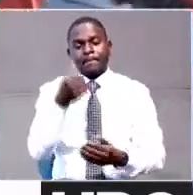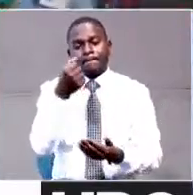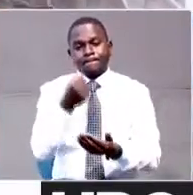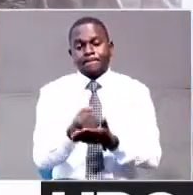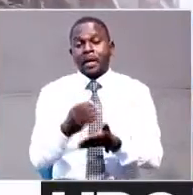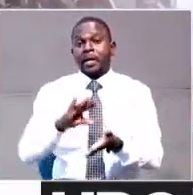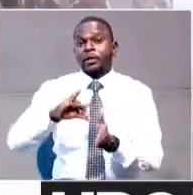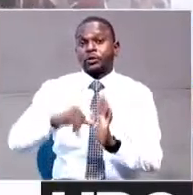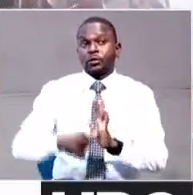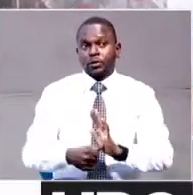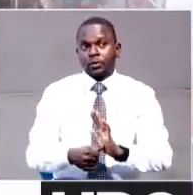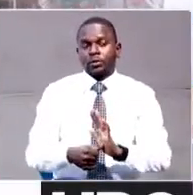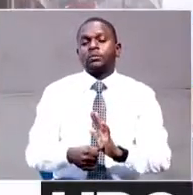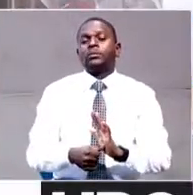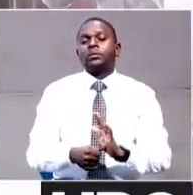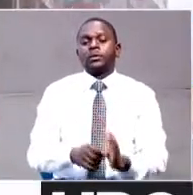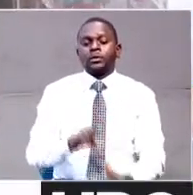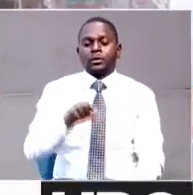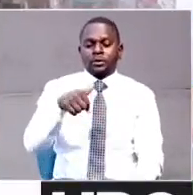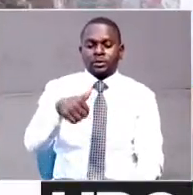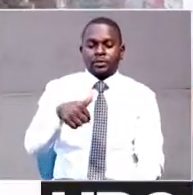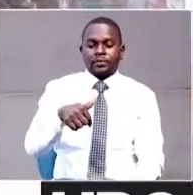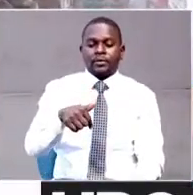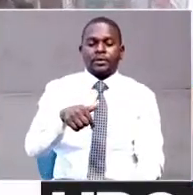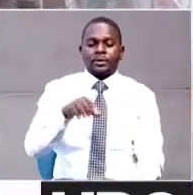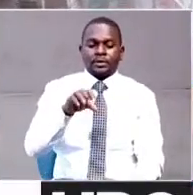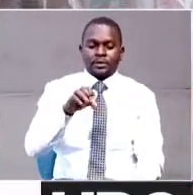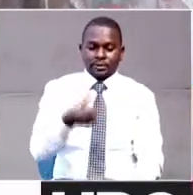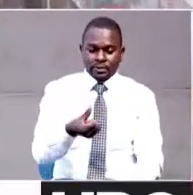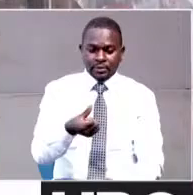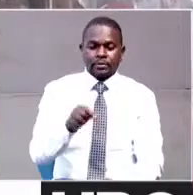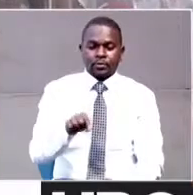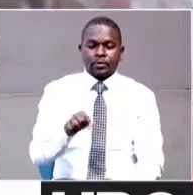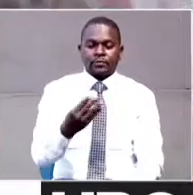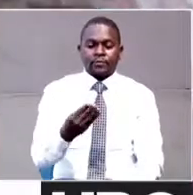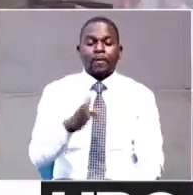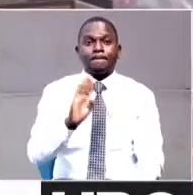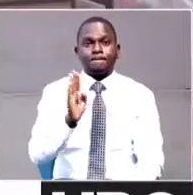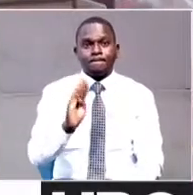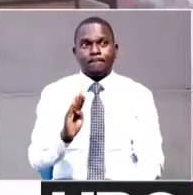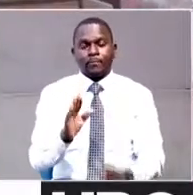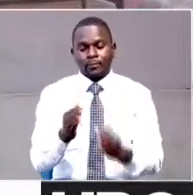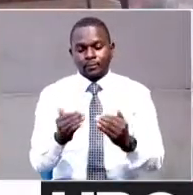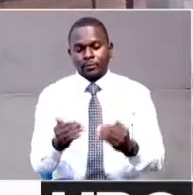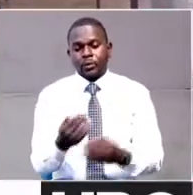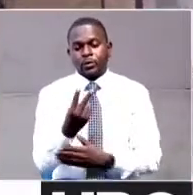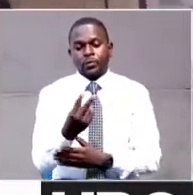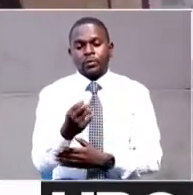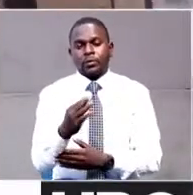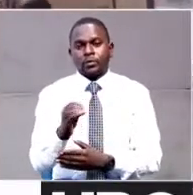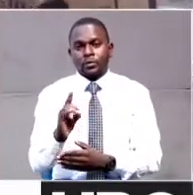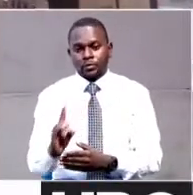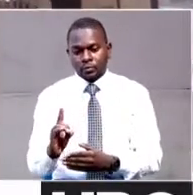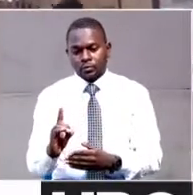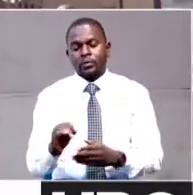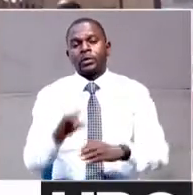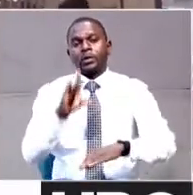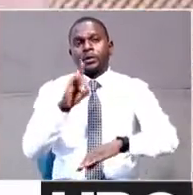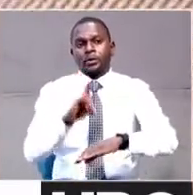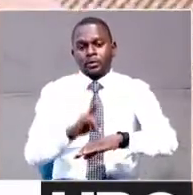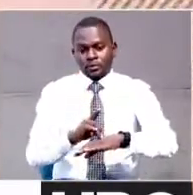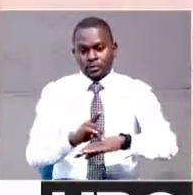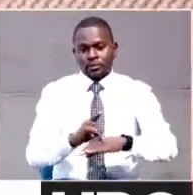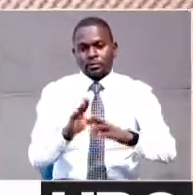assurance agents amounted to 76.4 billion as at the end of quarter three of 2021. According to